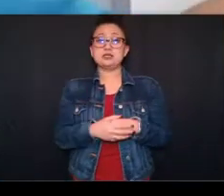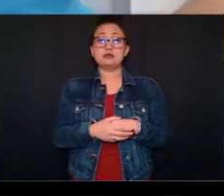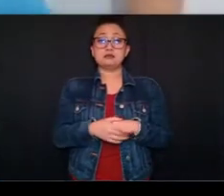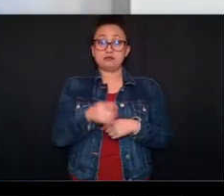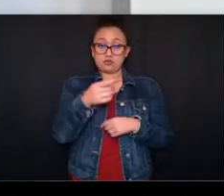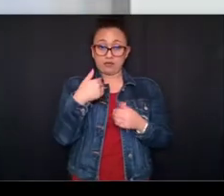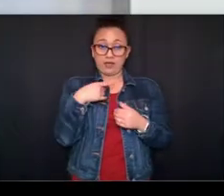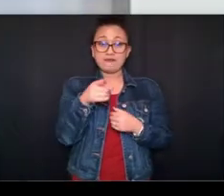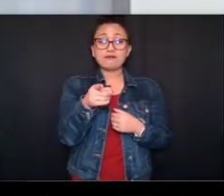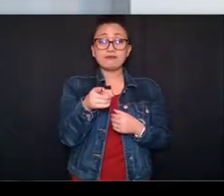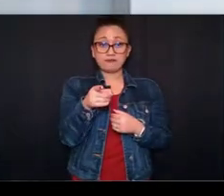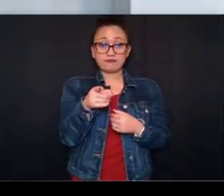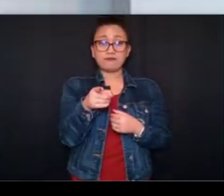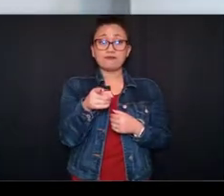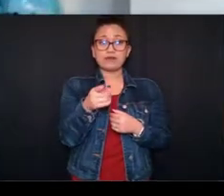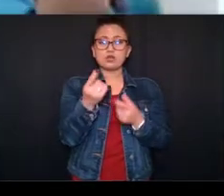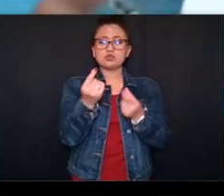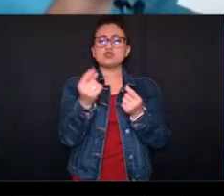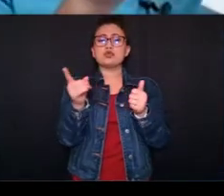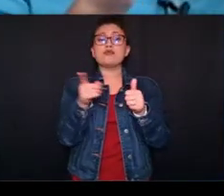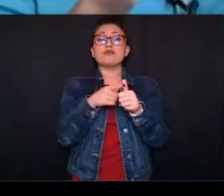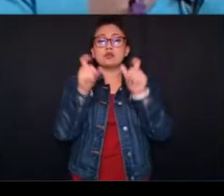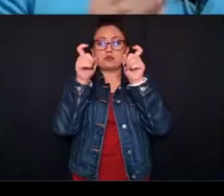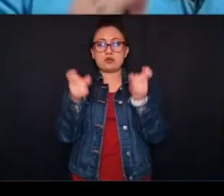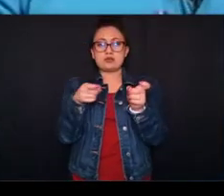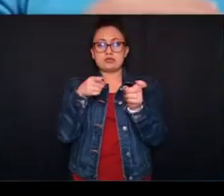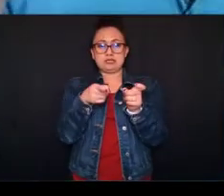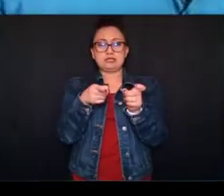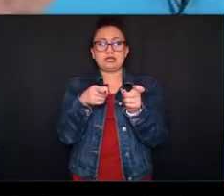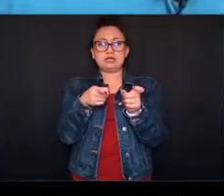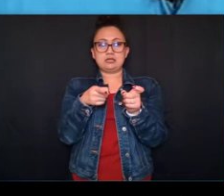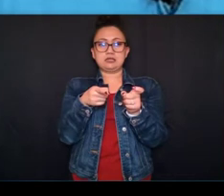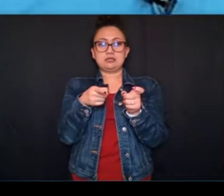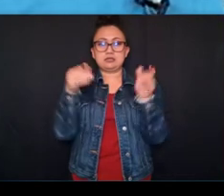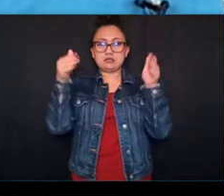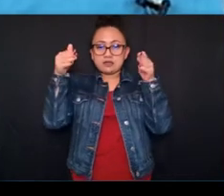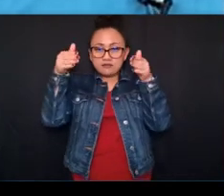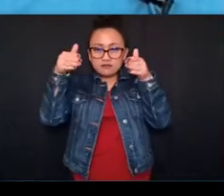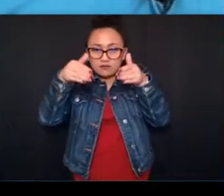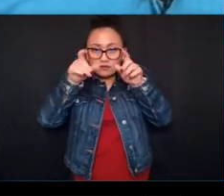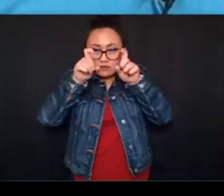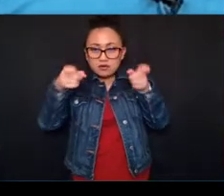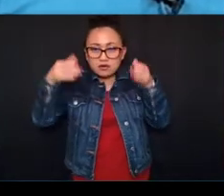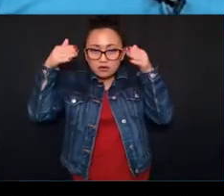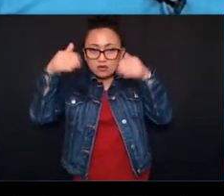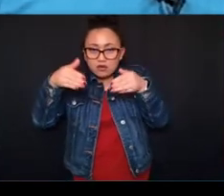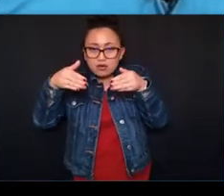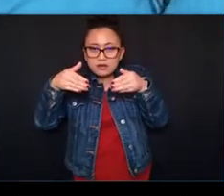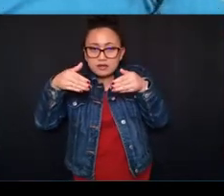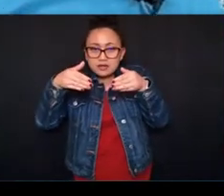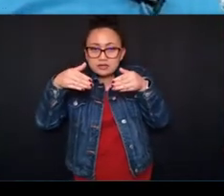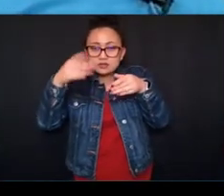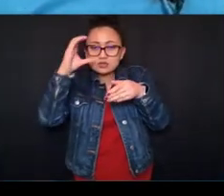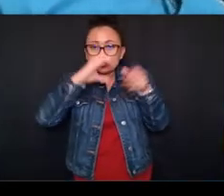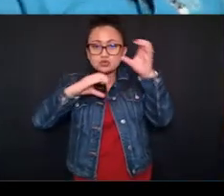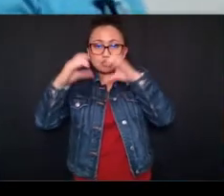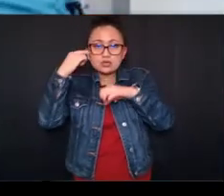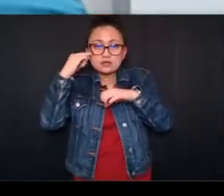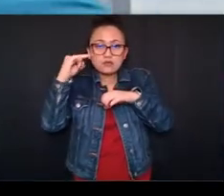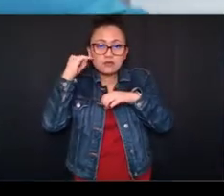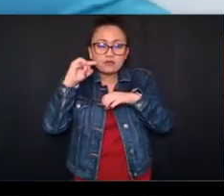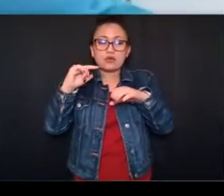parentheses, so we know we have to do what's inside here first. But once we're inside of there, first we look for multiplying and dividing. We do those first, then we look for adding and